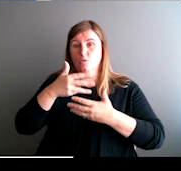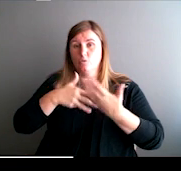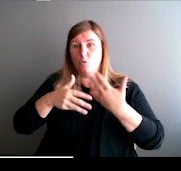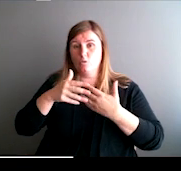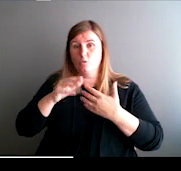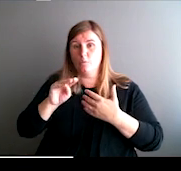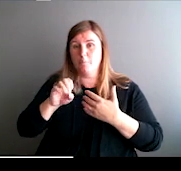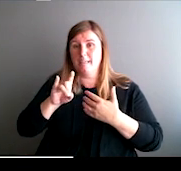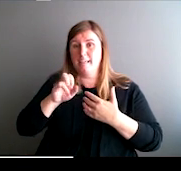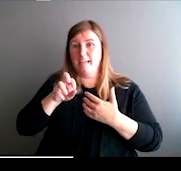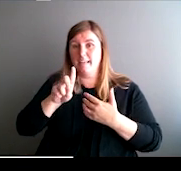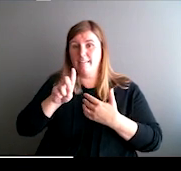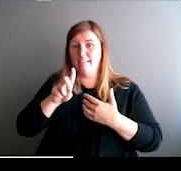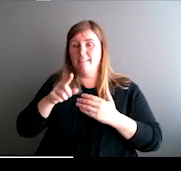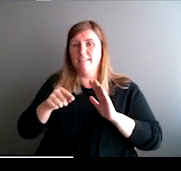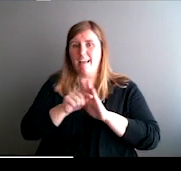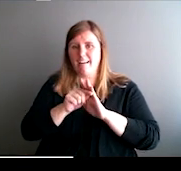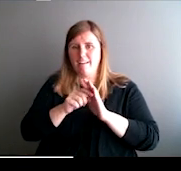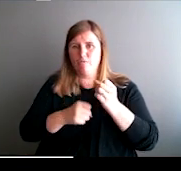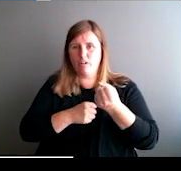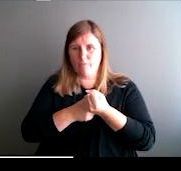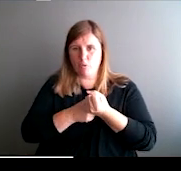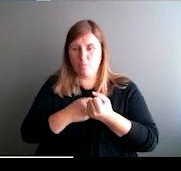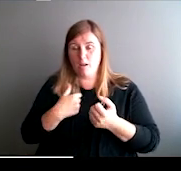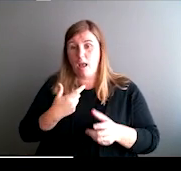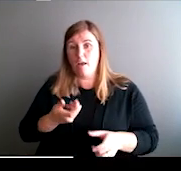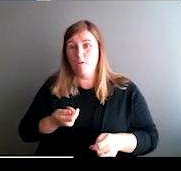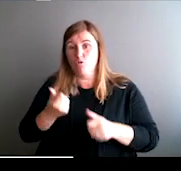negative reinforcement. I remove